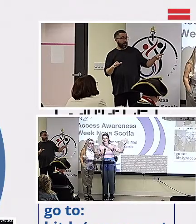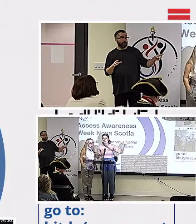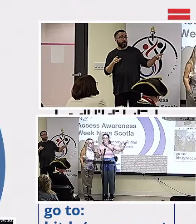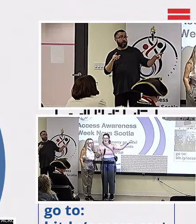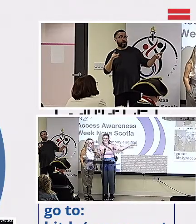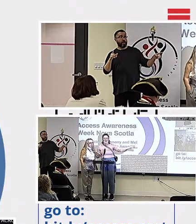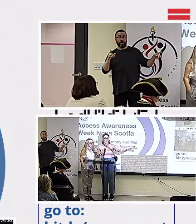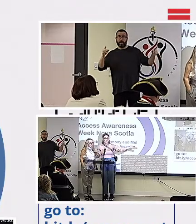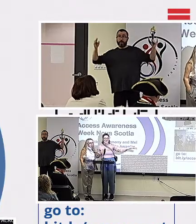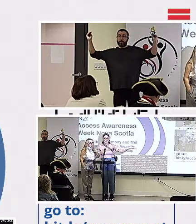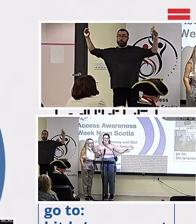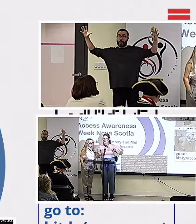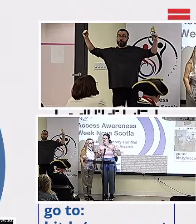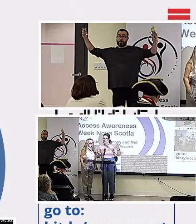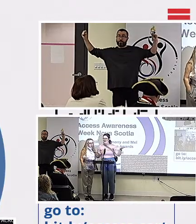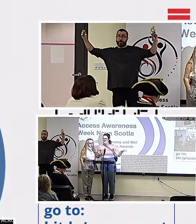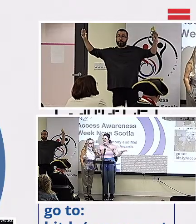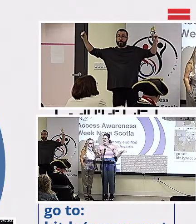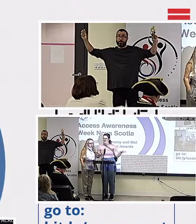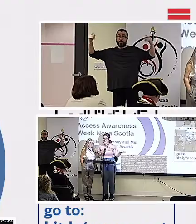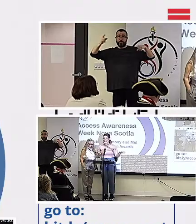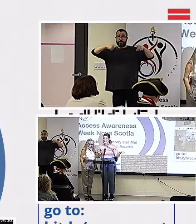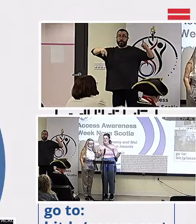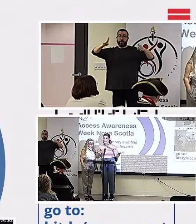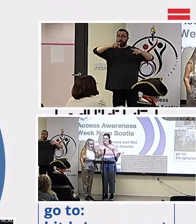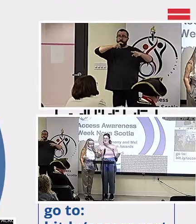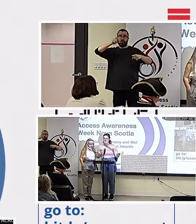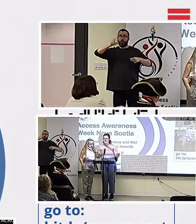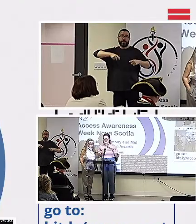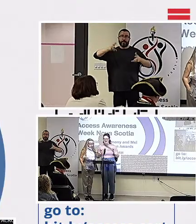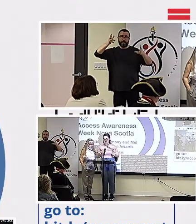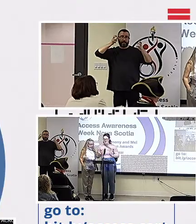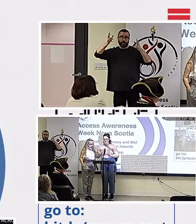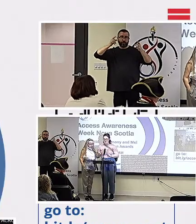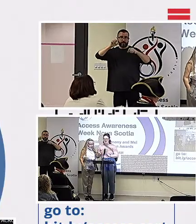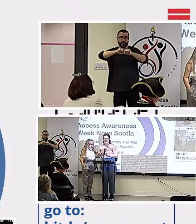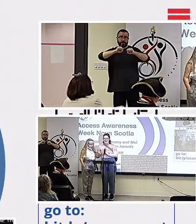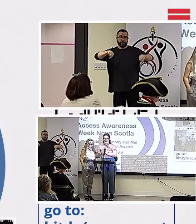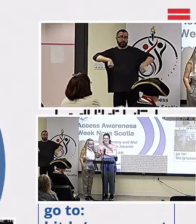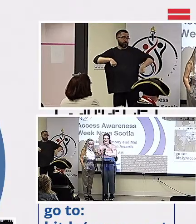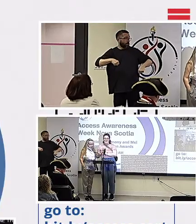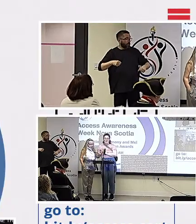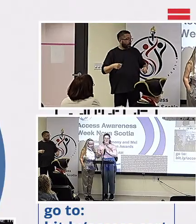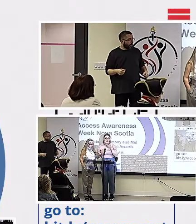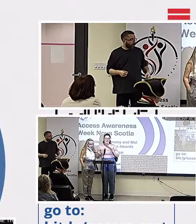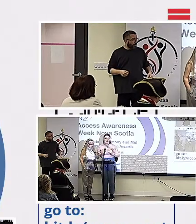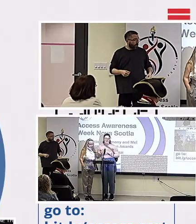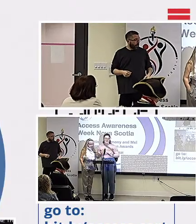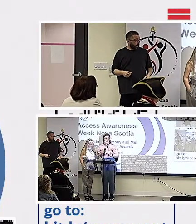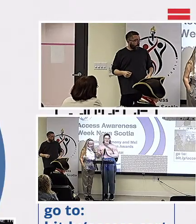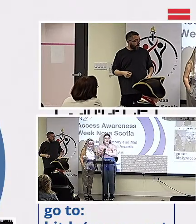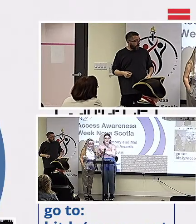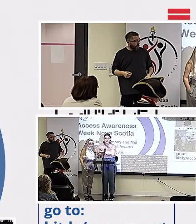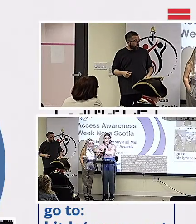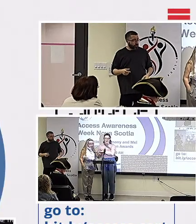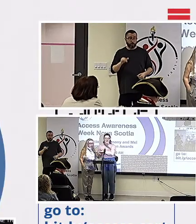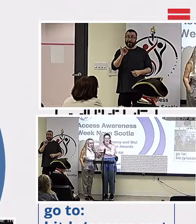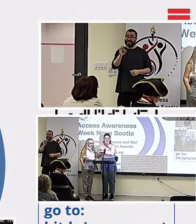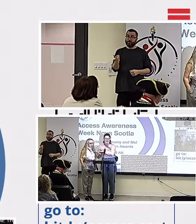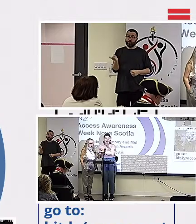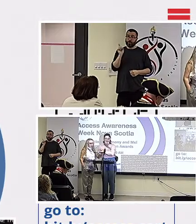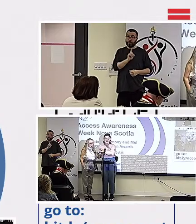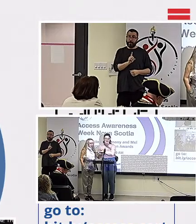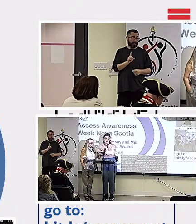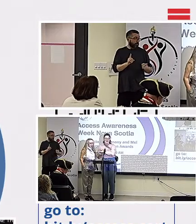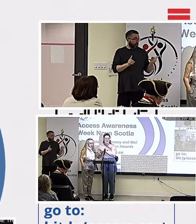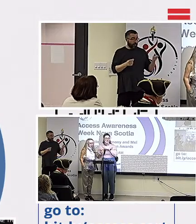to all of you who do not need a hearing loop system. So if you are coming up to present, this will go around